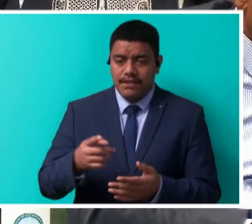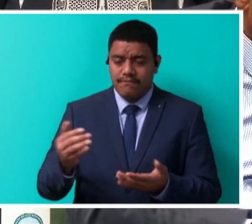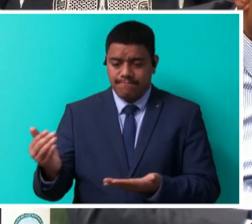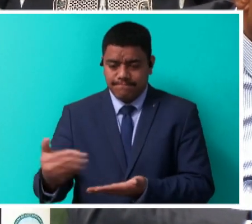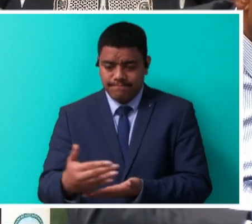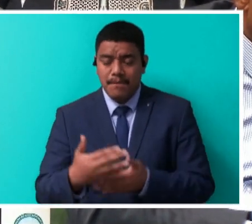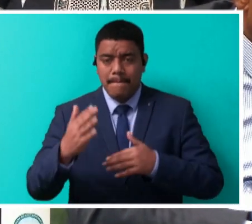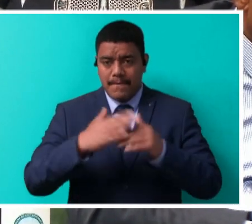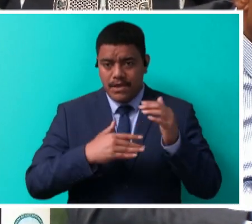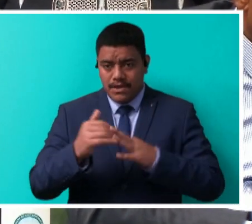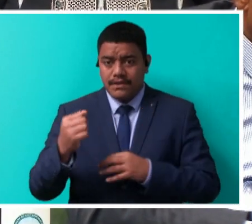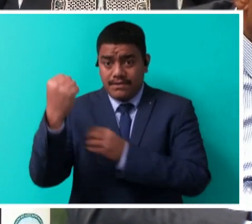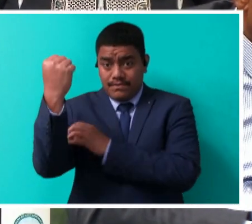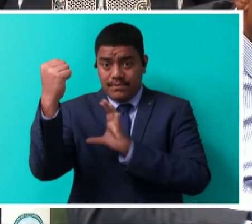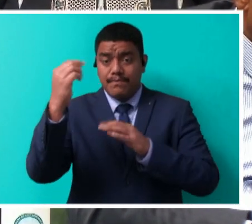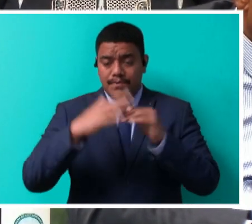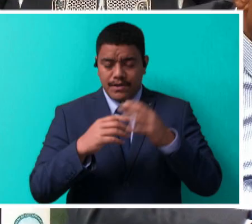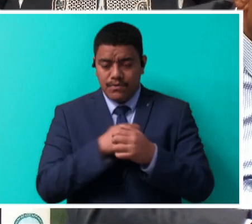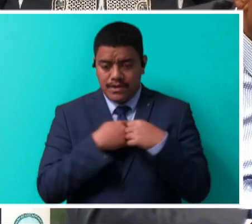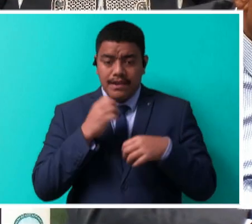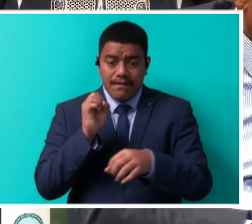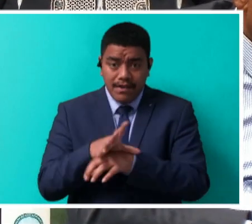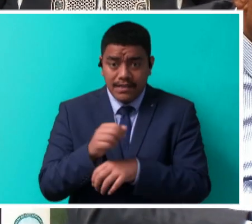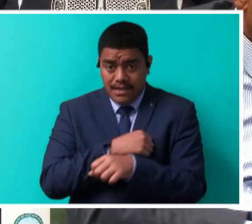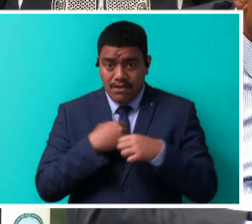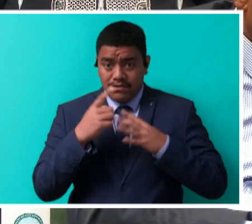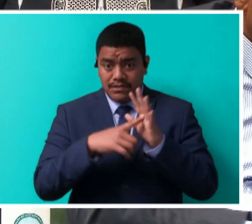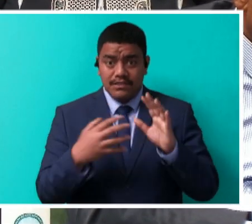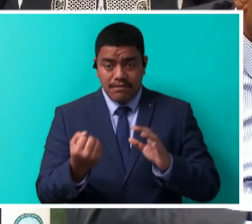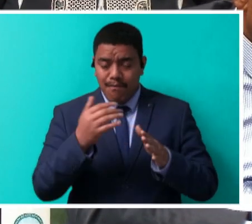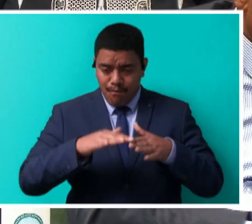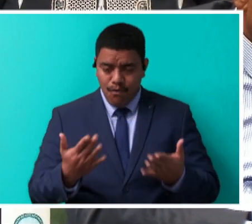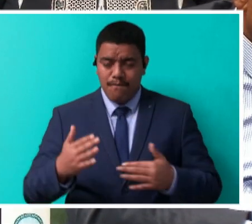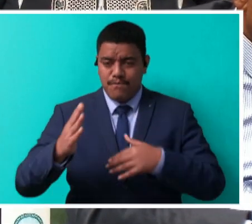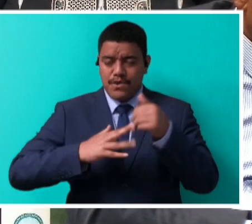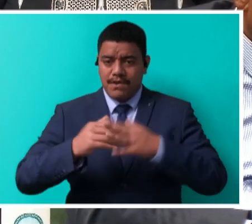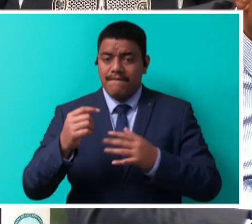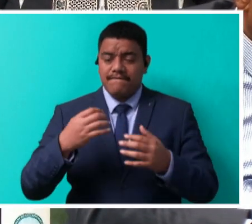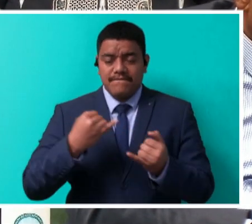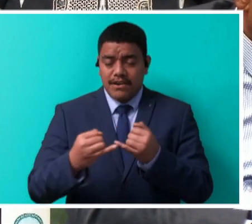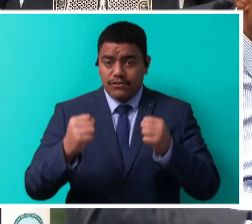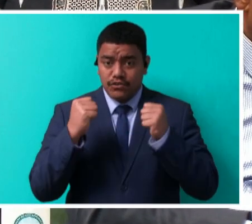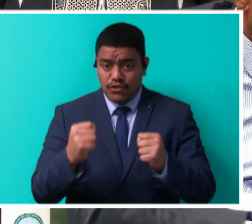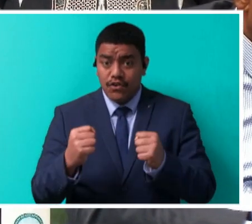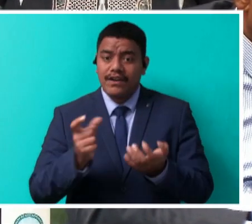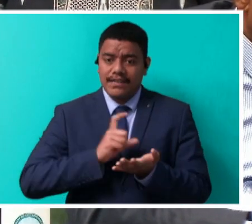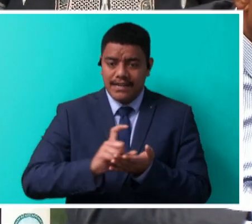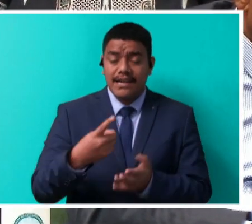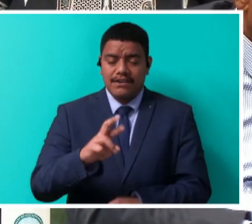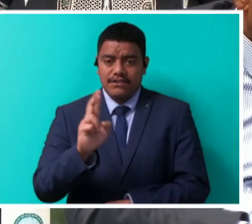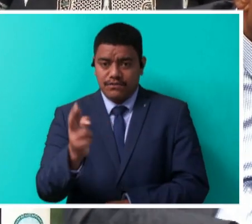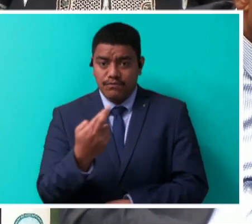capacity building, we are advancing a justice system that are more resilient, more efficient, and more responsive